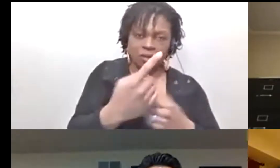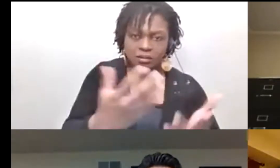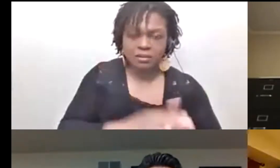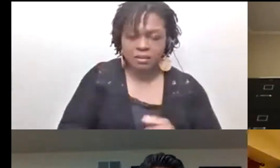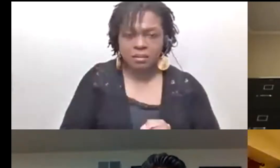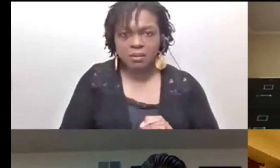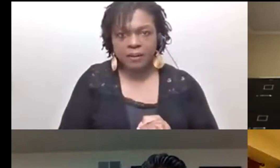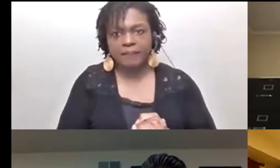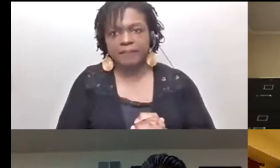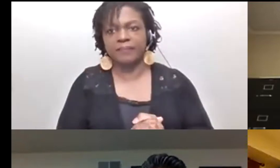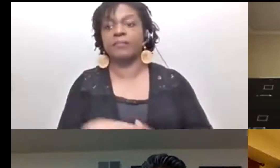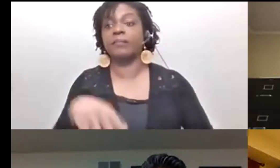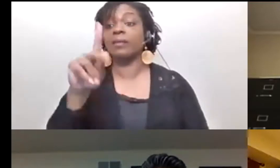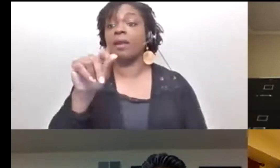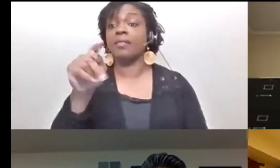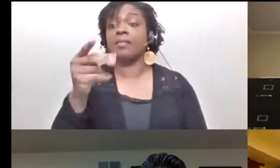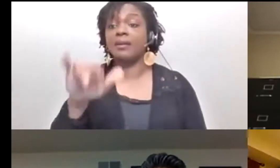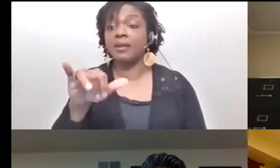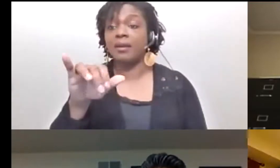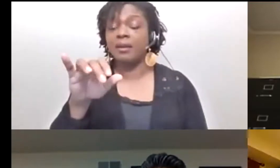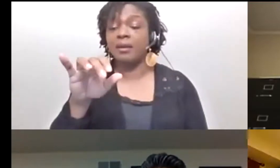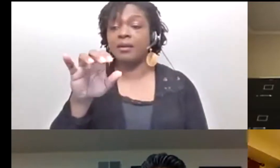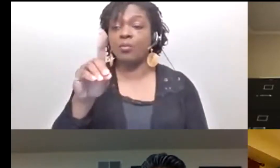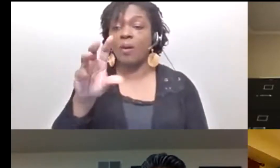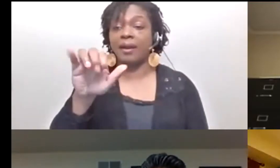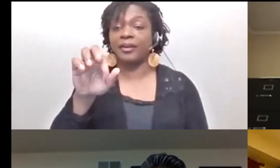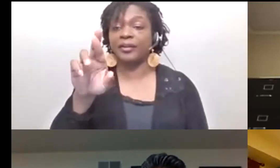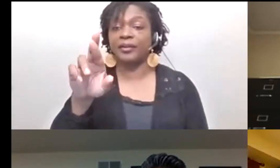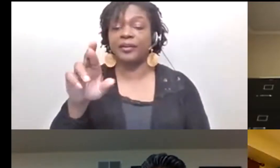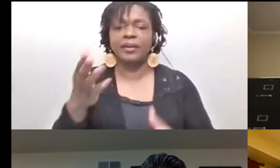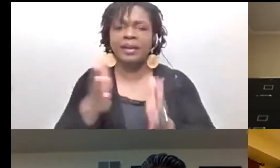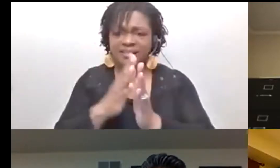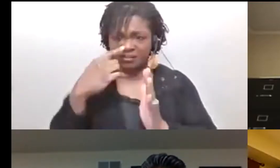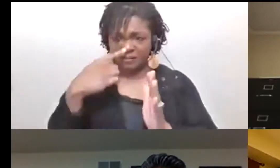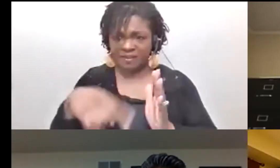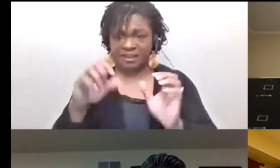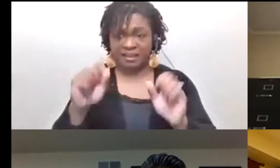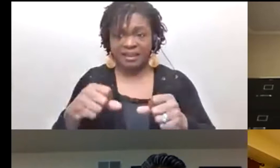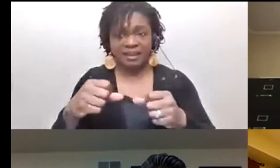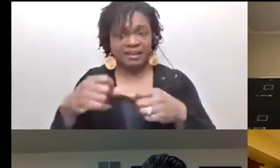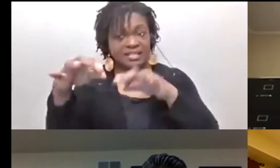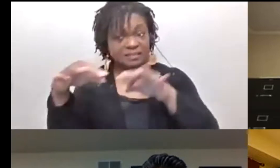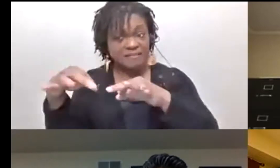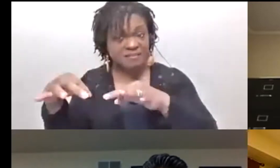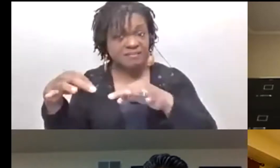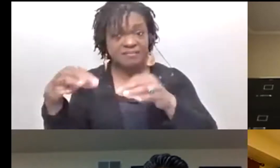Dwyer asked if you could expand on what the provider's ask is.